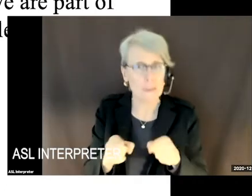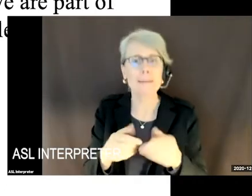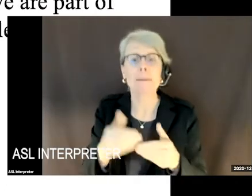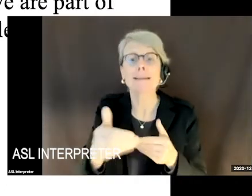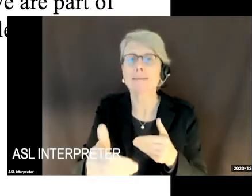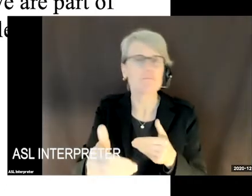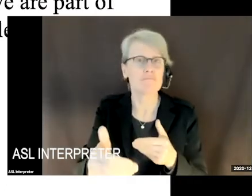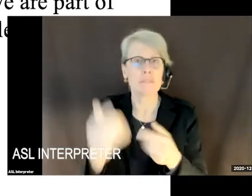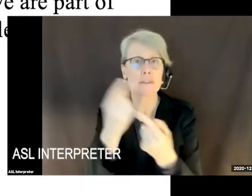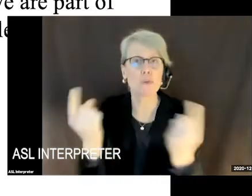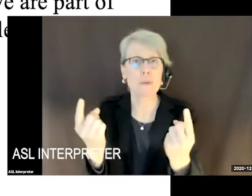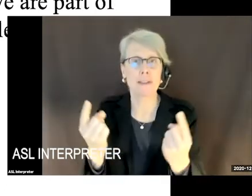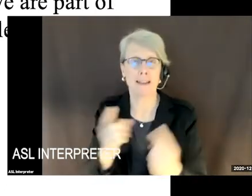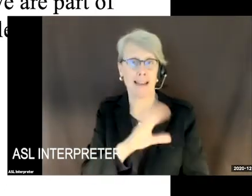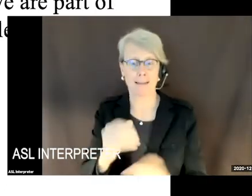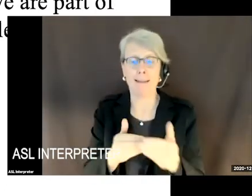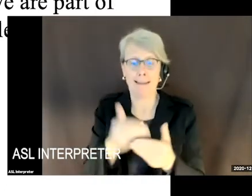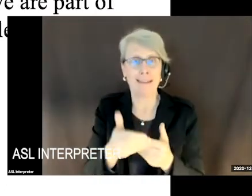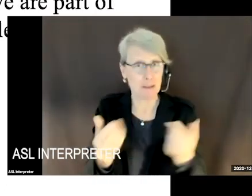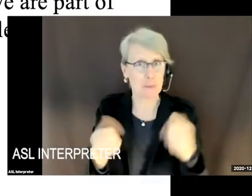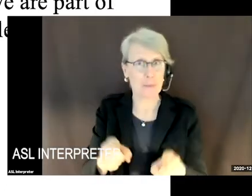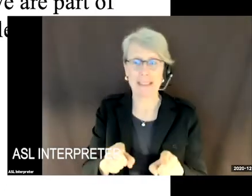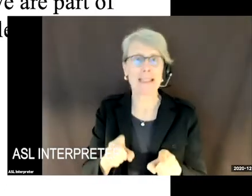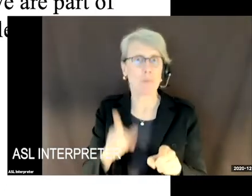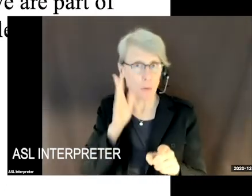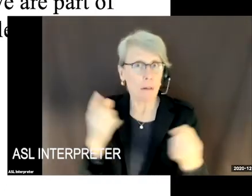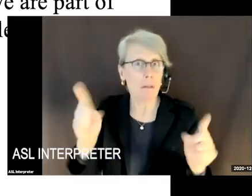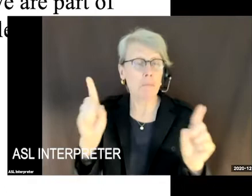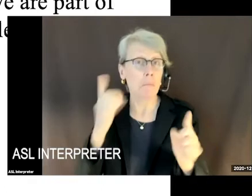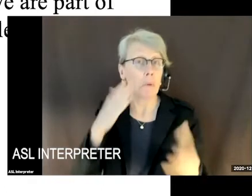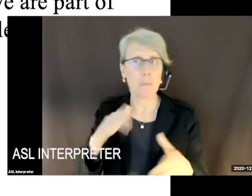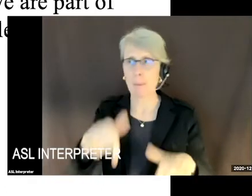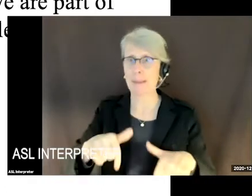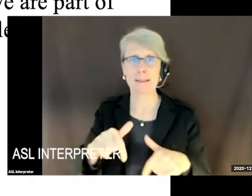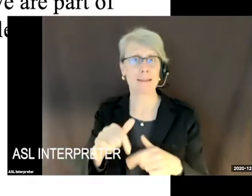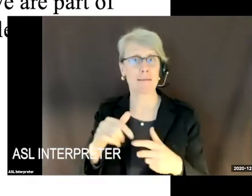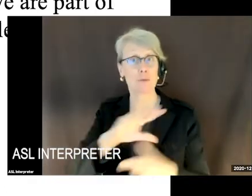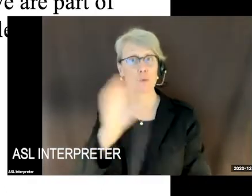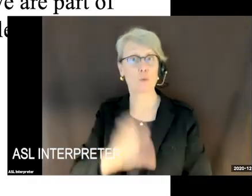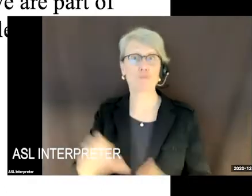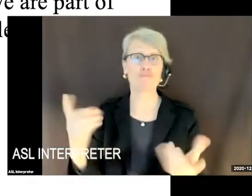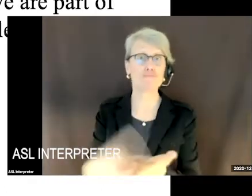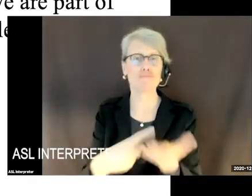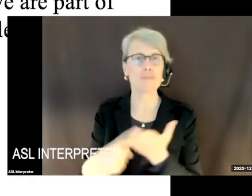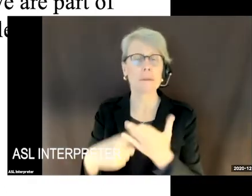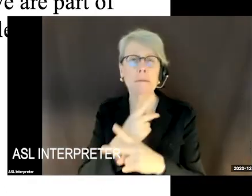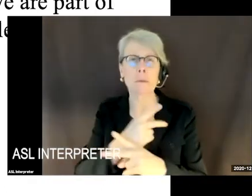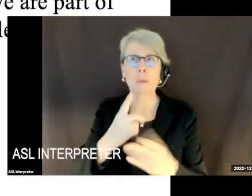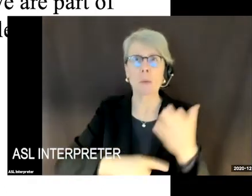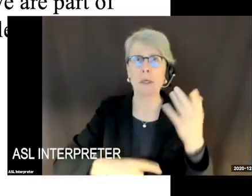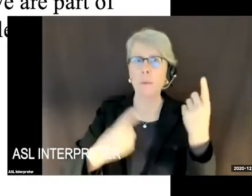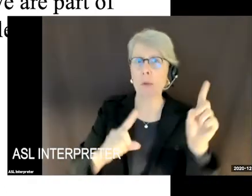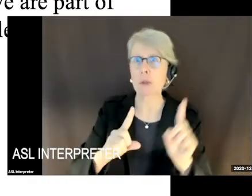secondly, we don't know what's going to work. We could be on this webinar for the next year trying to figure out what would work